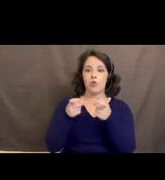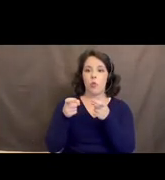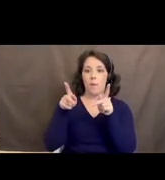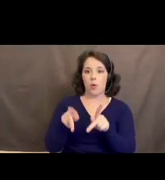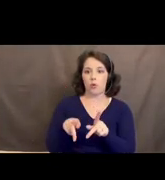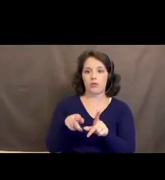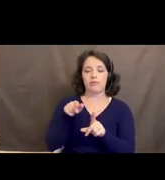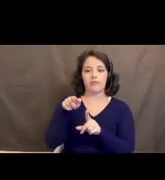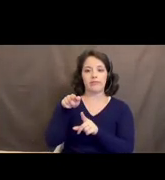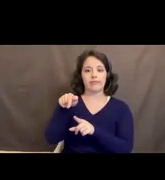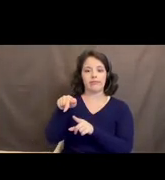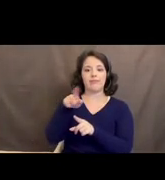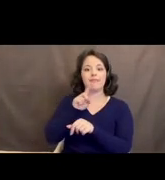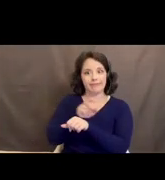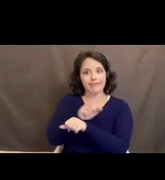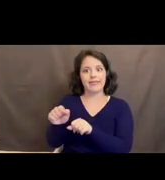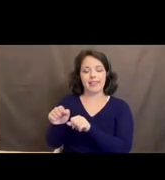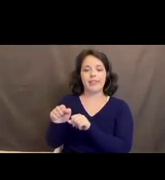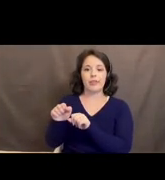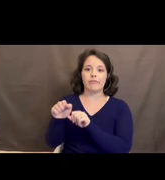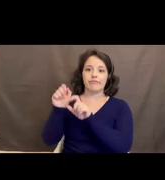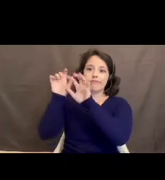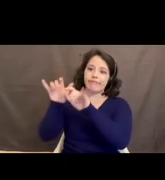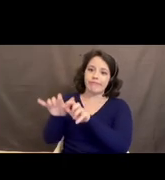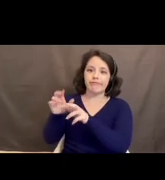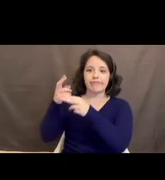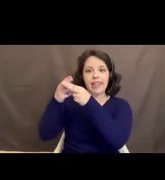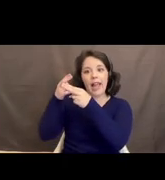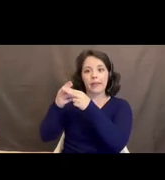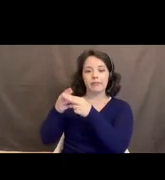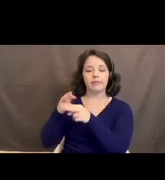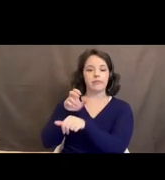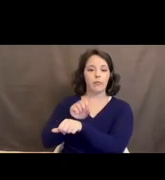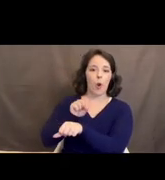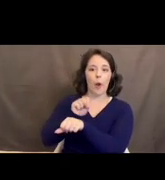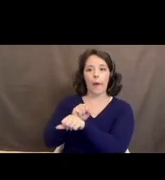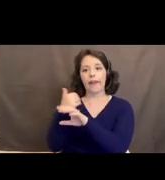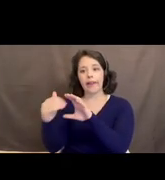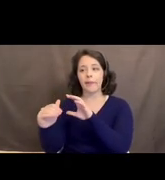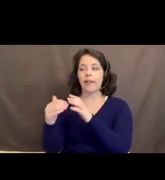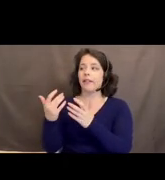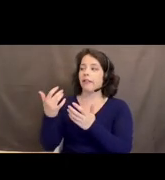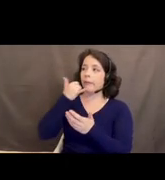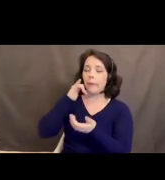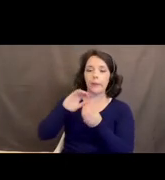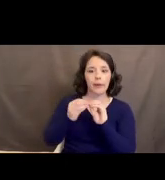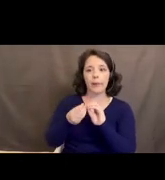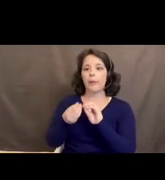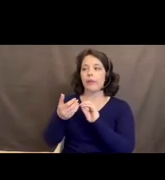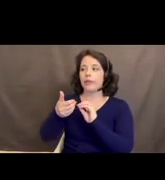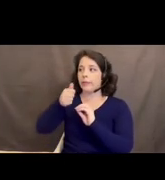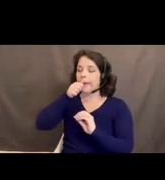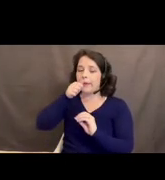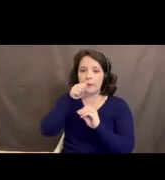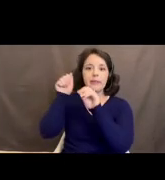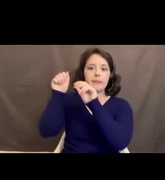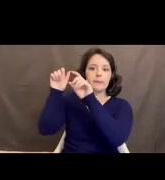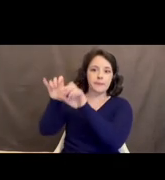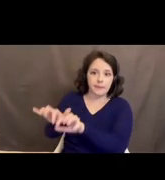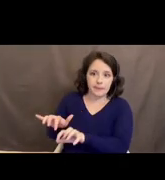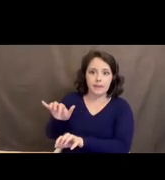login credentials. So things that you would normally think of, which is name, work email address, phone number, and creating a password.